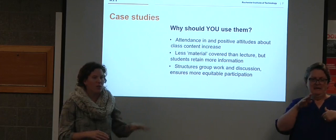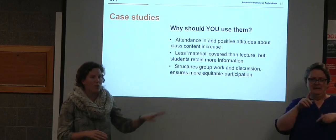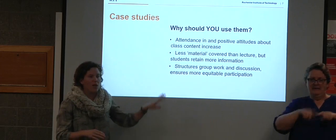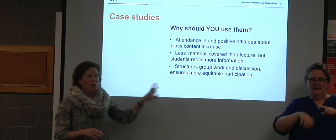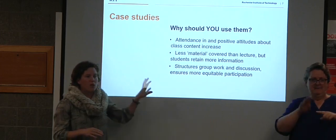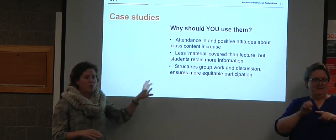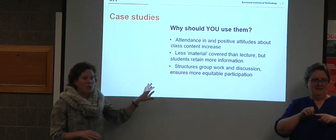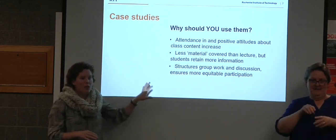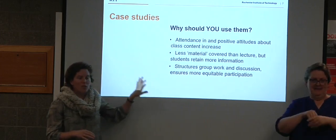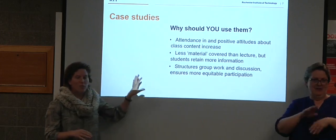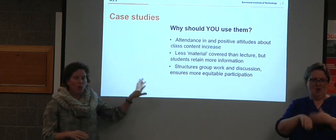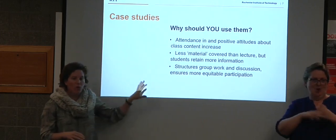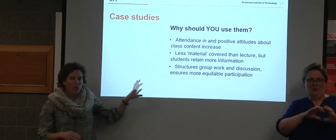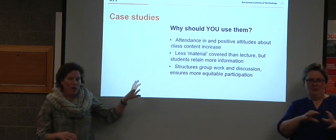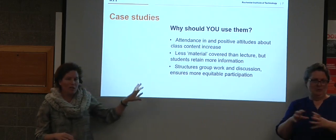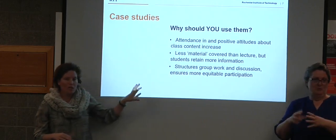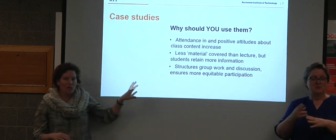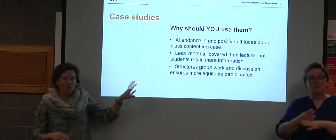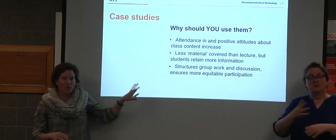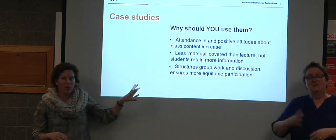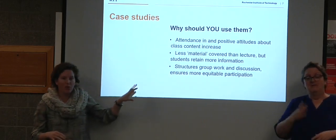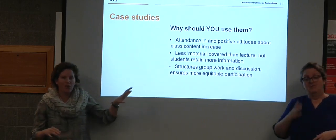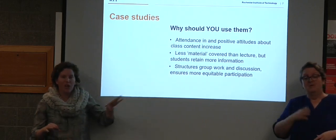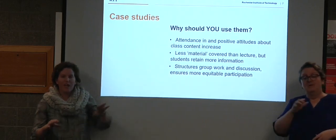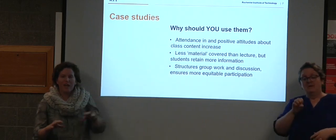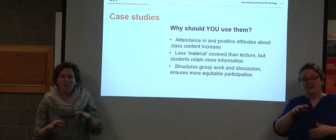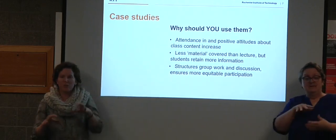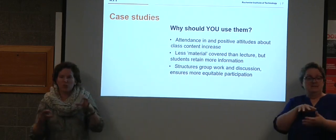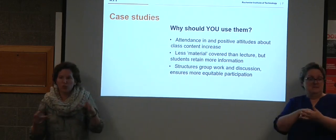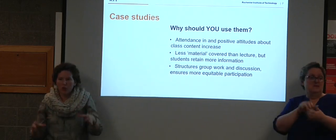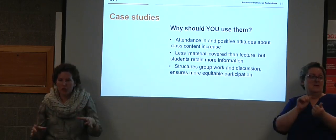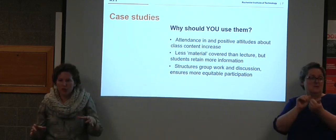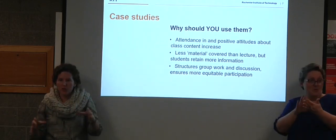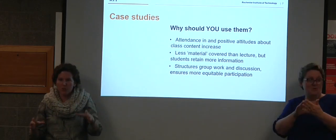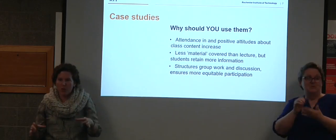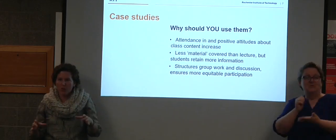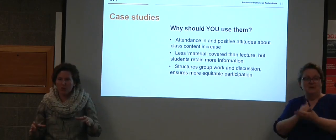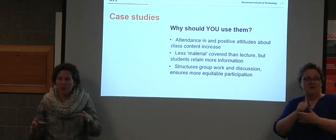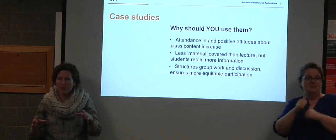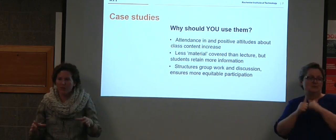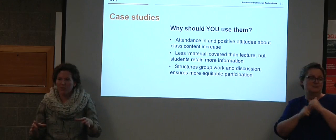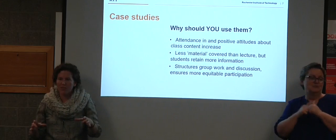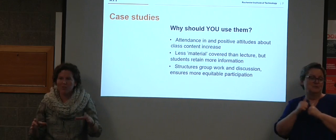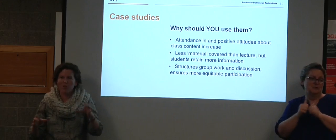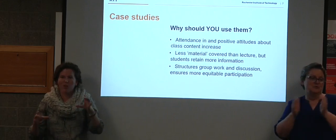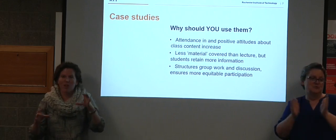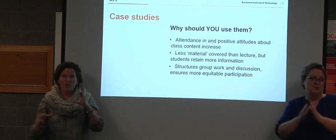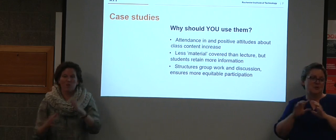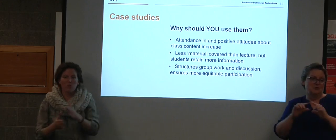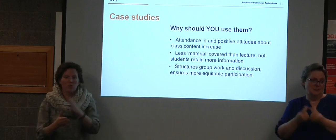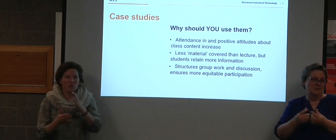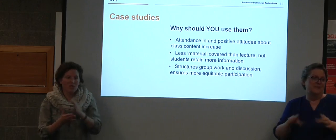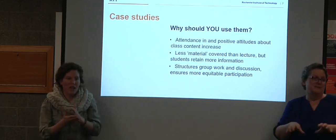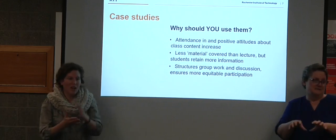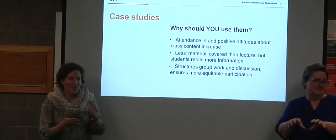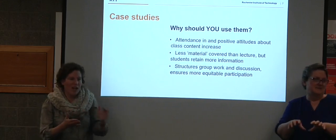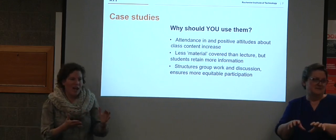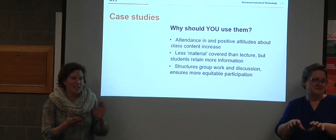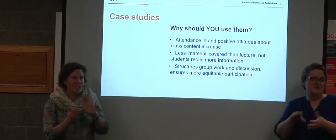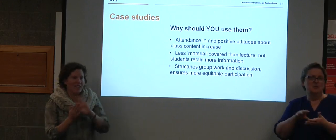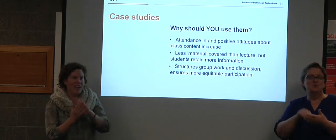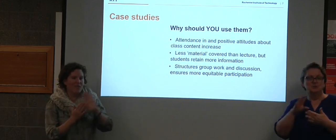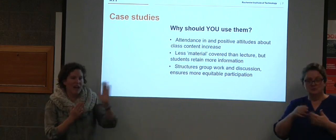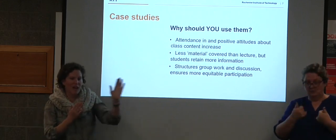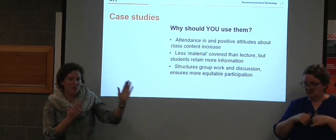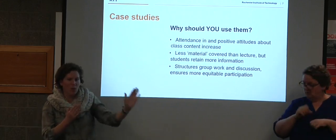right? So using a formal case study approach can help structure small group activities so that students are staying on